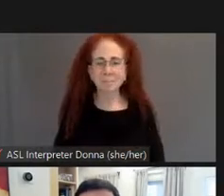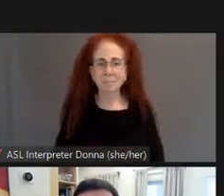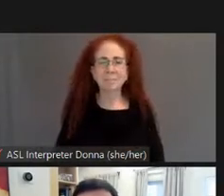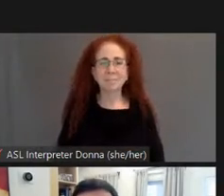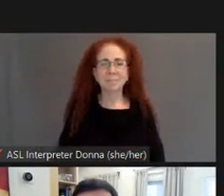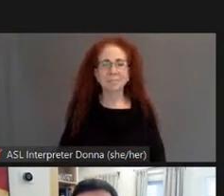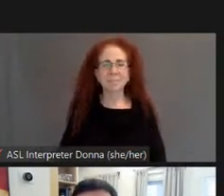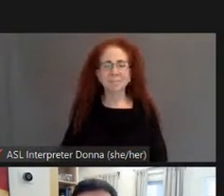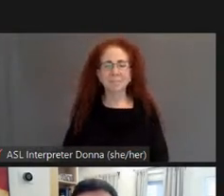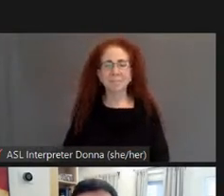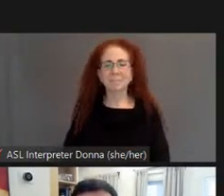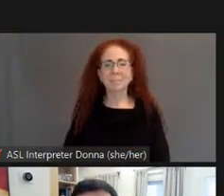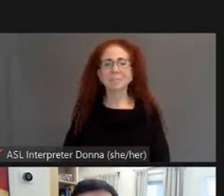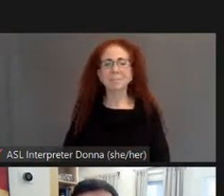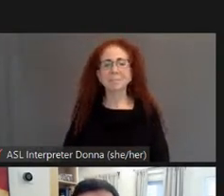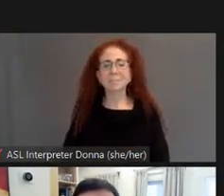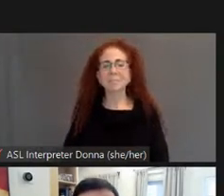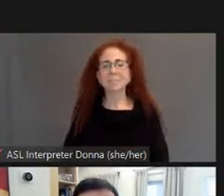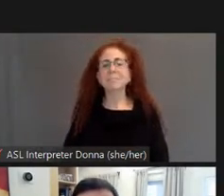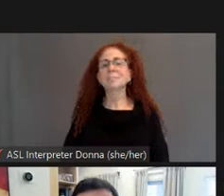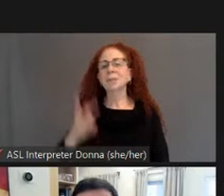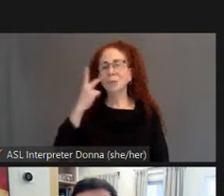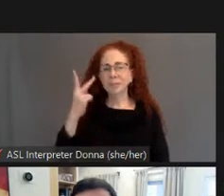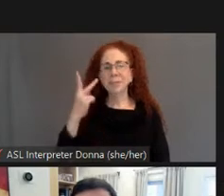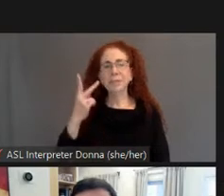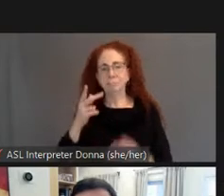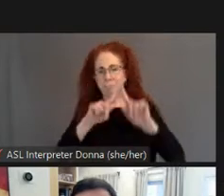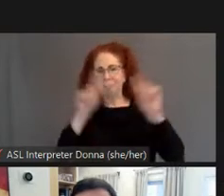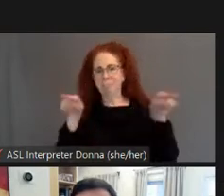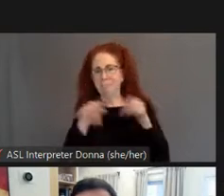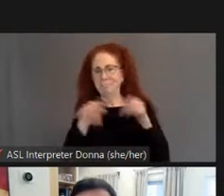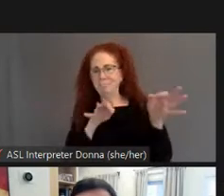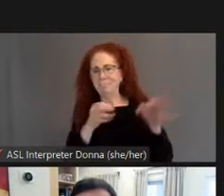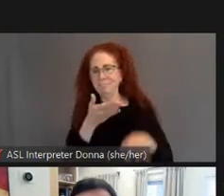Opera Philadelphia channel logo, operaphila.tv,